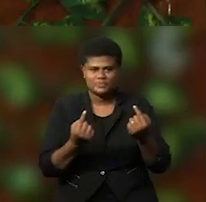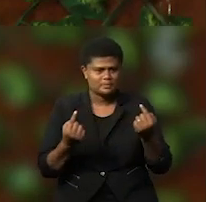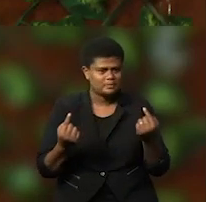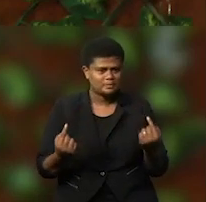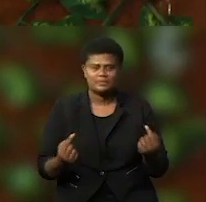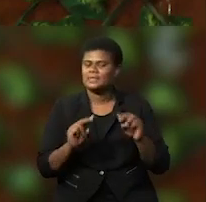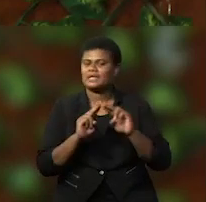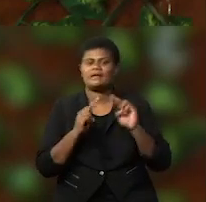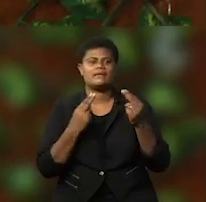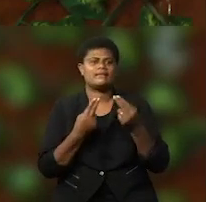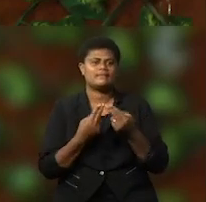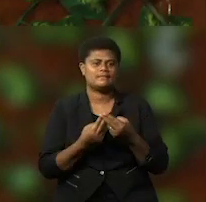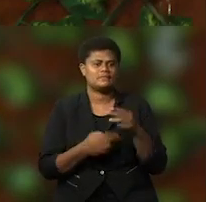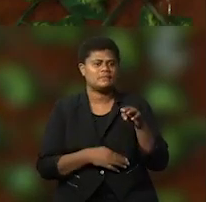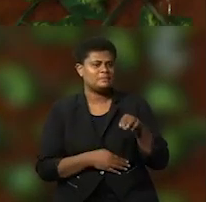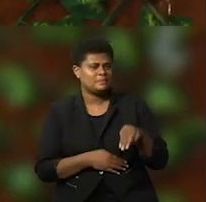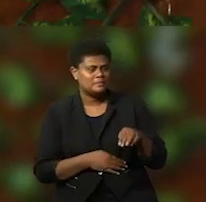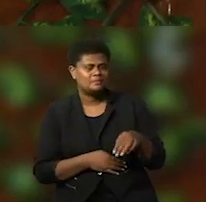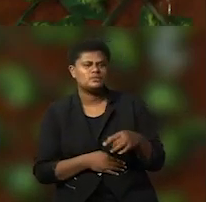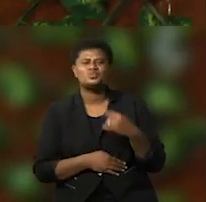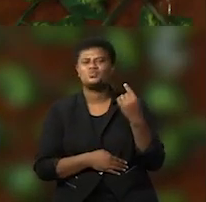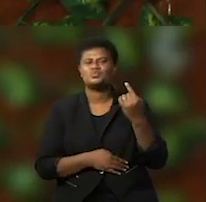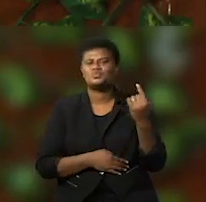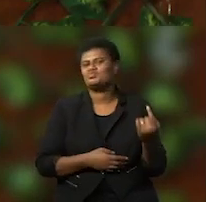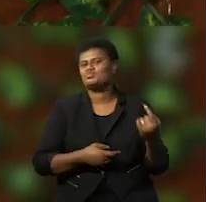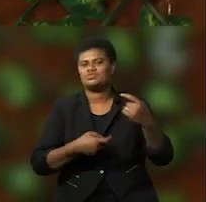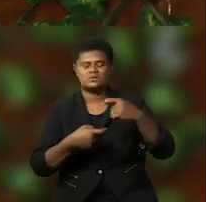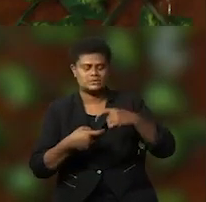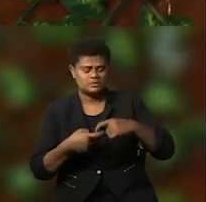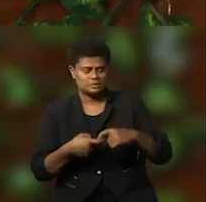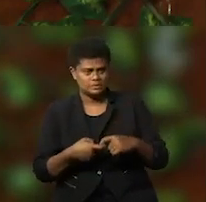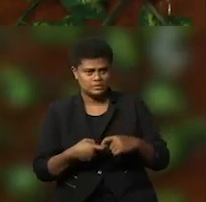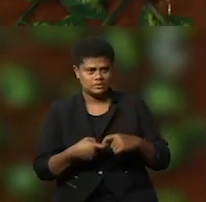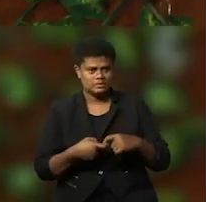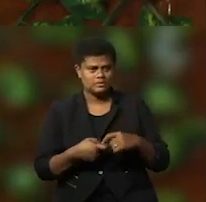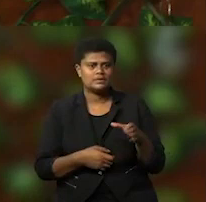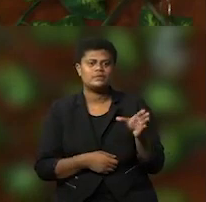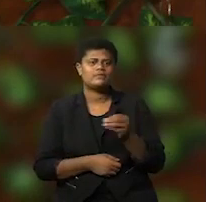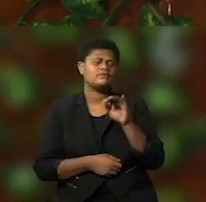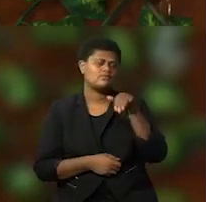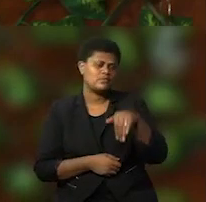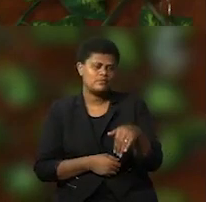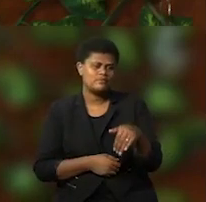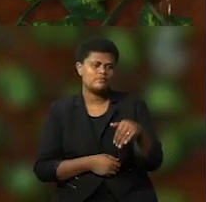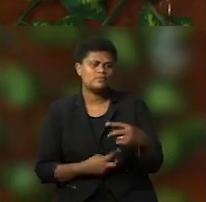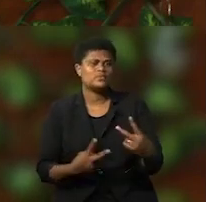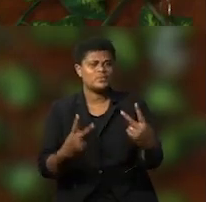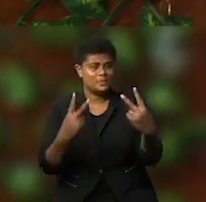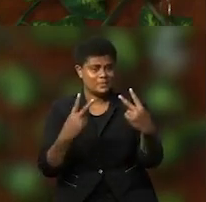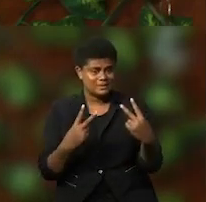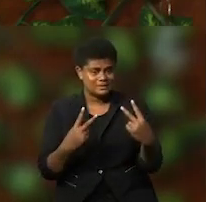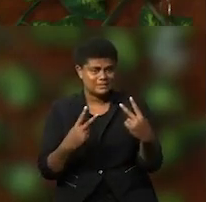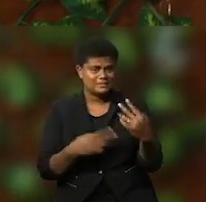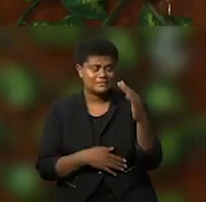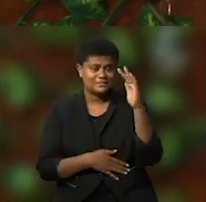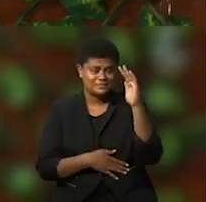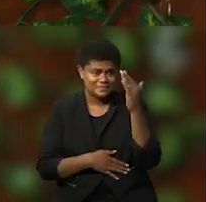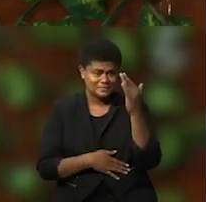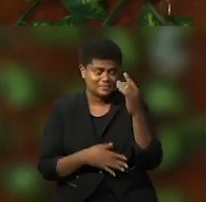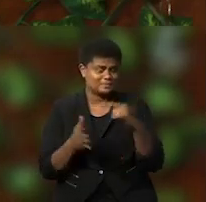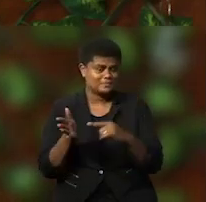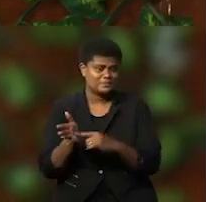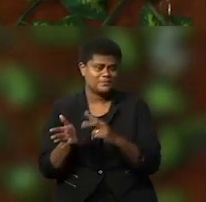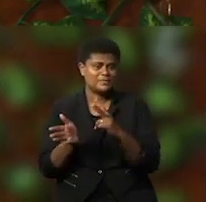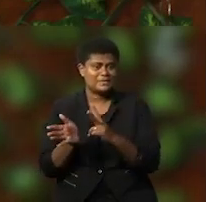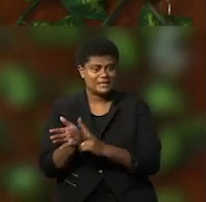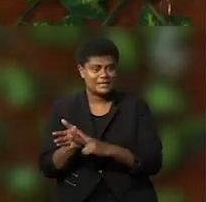of you who joins us from the comfort of your own homes, I believe that we've been blessed with messages and also discussions that we do